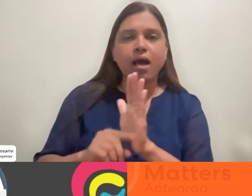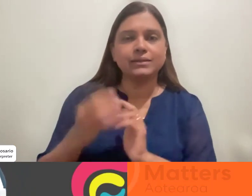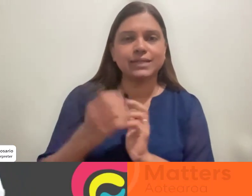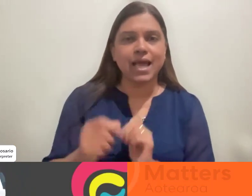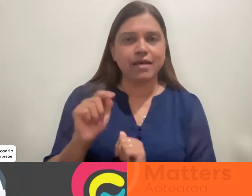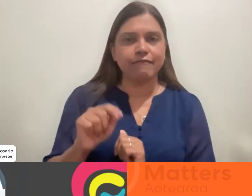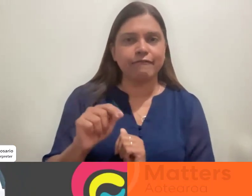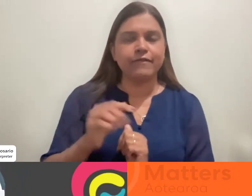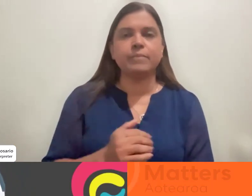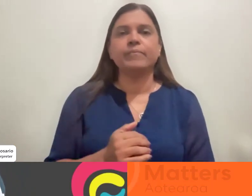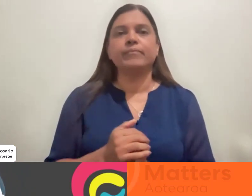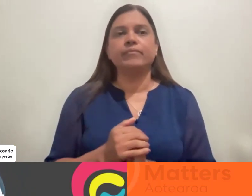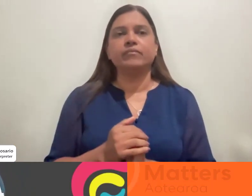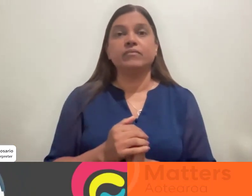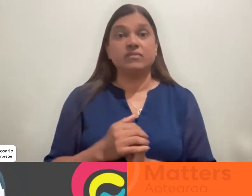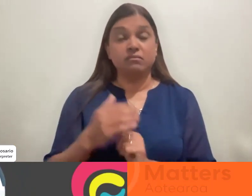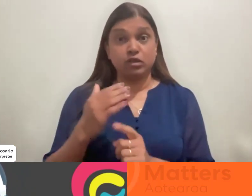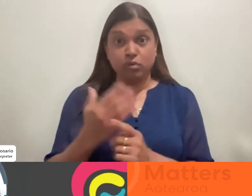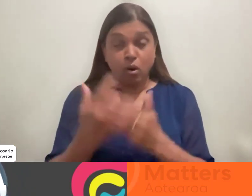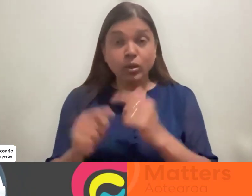goes beyond software. It goes beyond